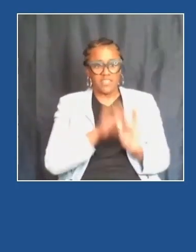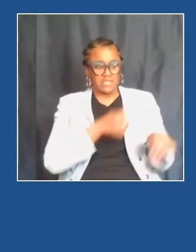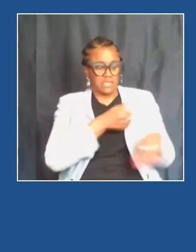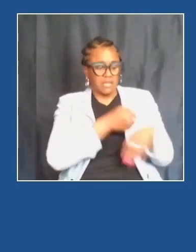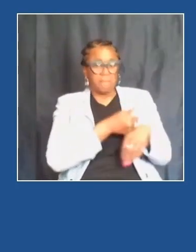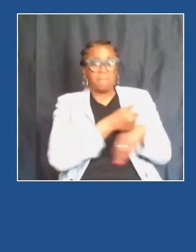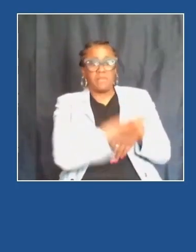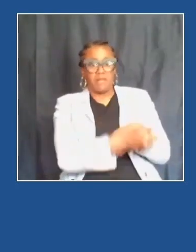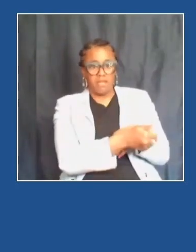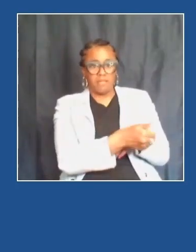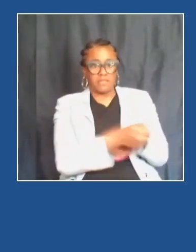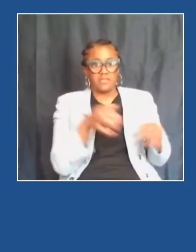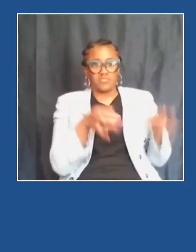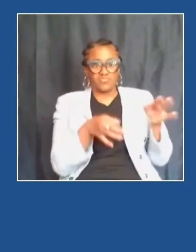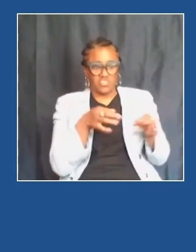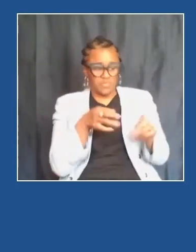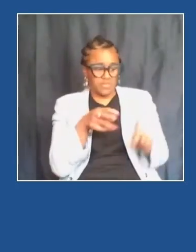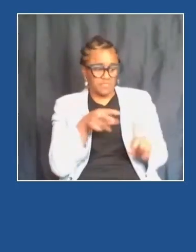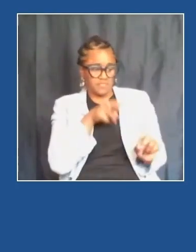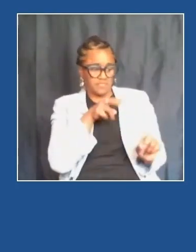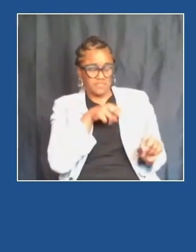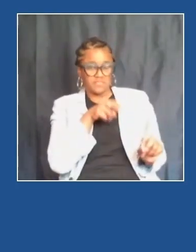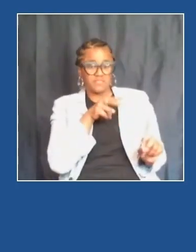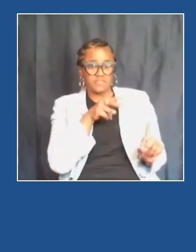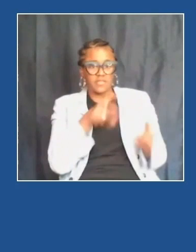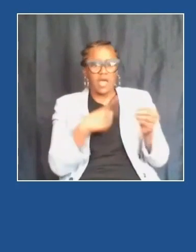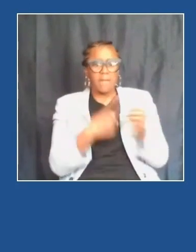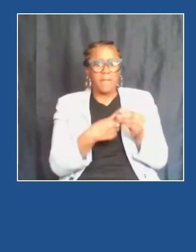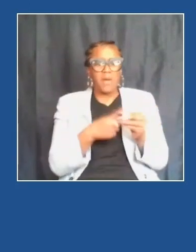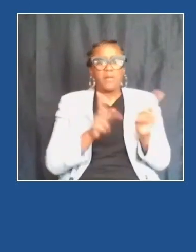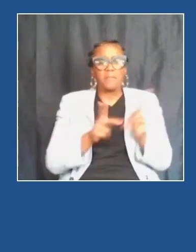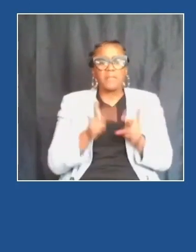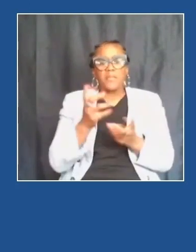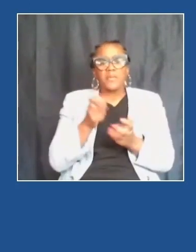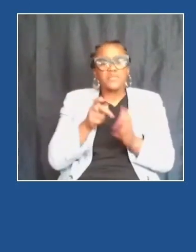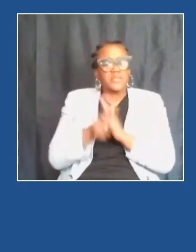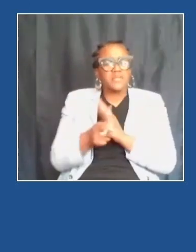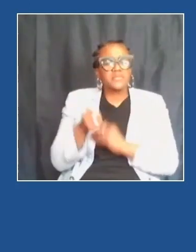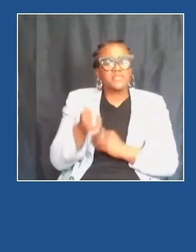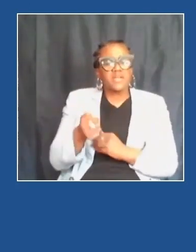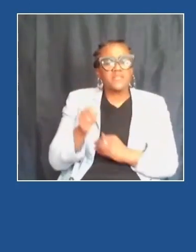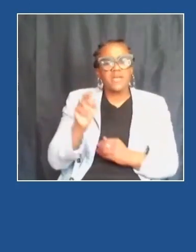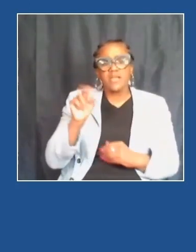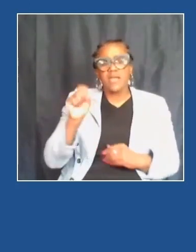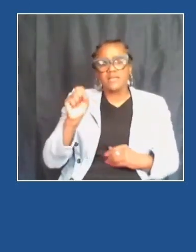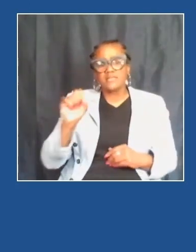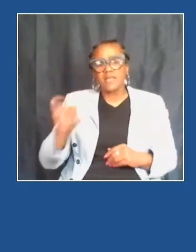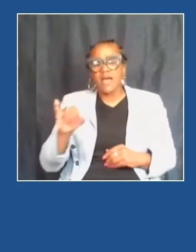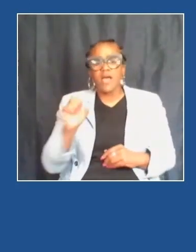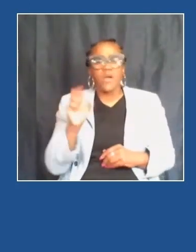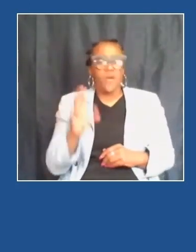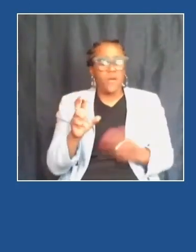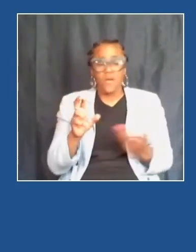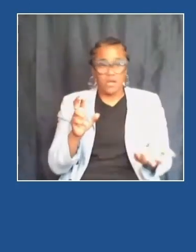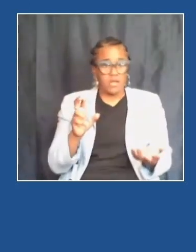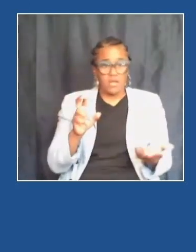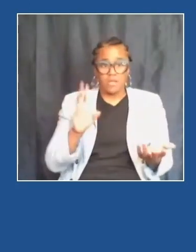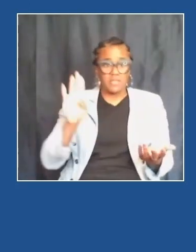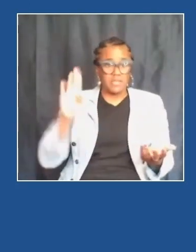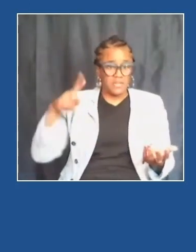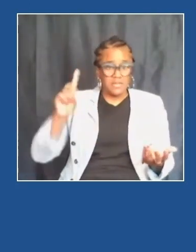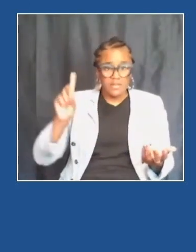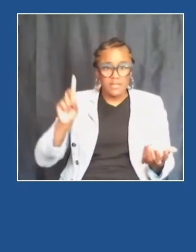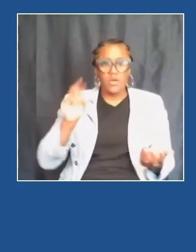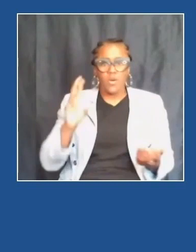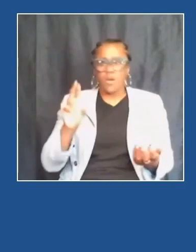and judgments about things like suicidality and SSI or borderline personality disorder or other